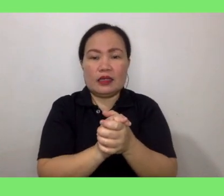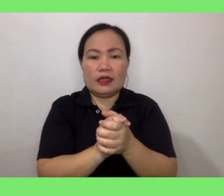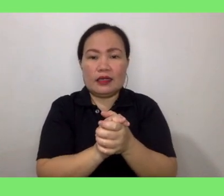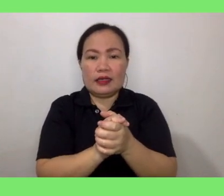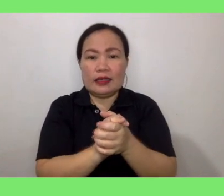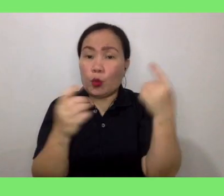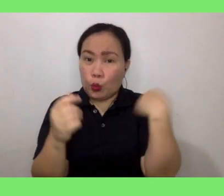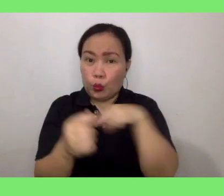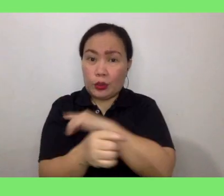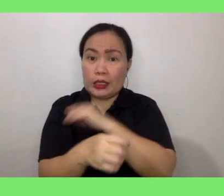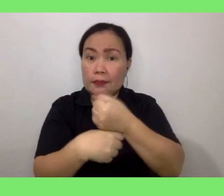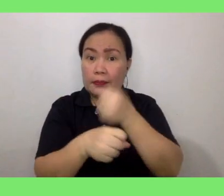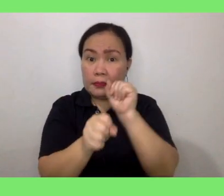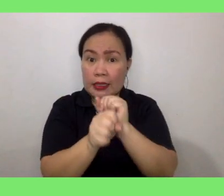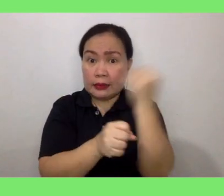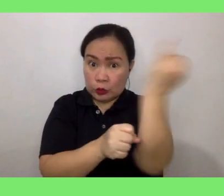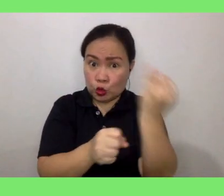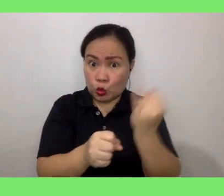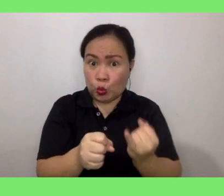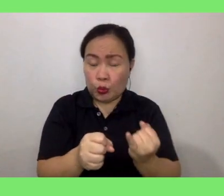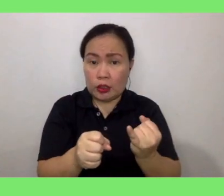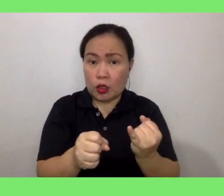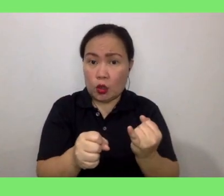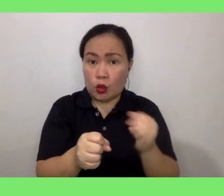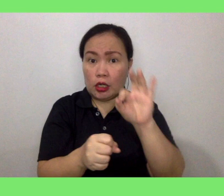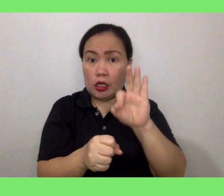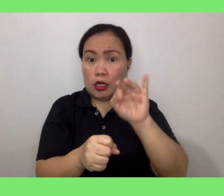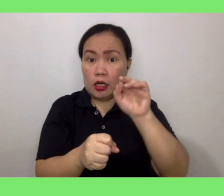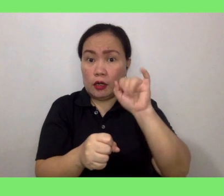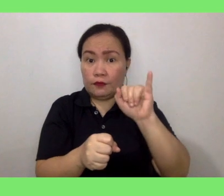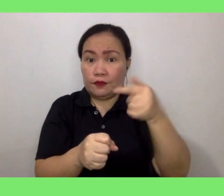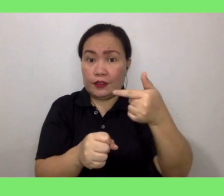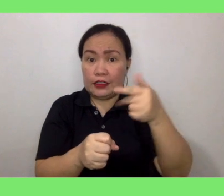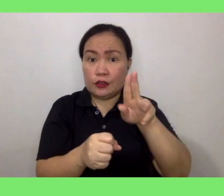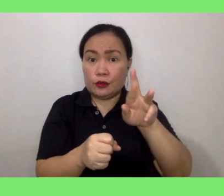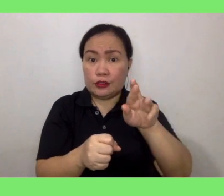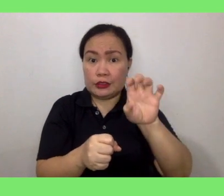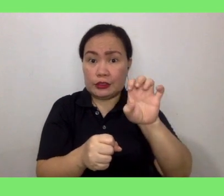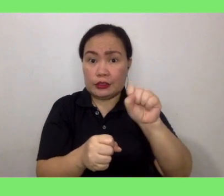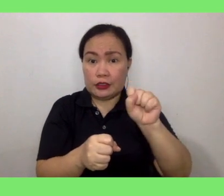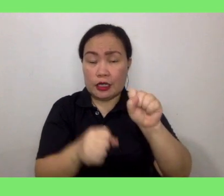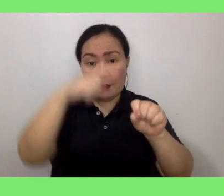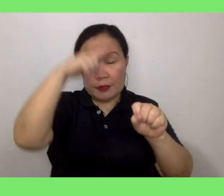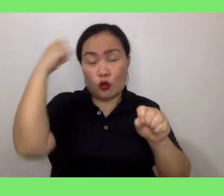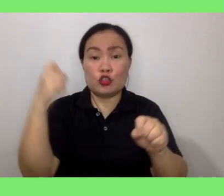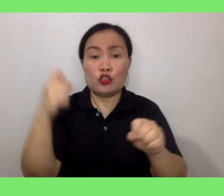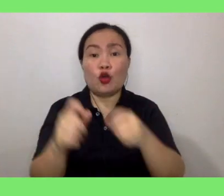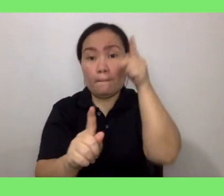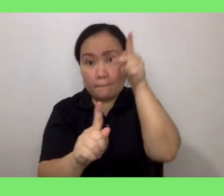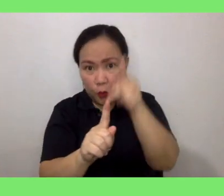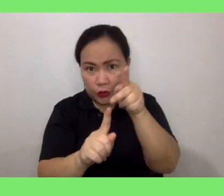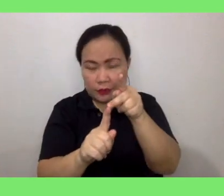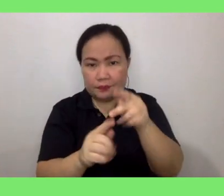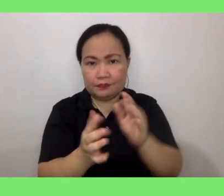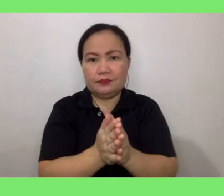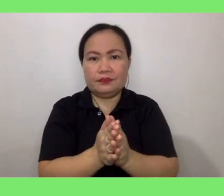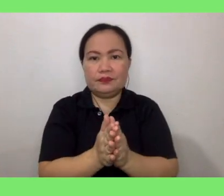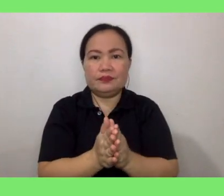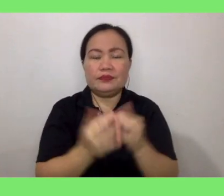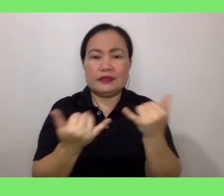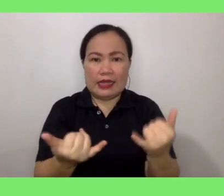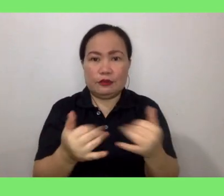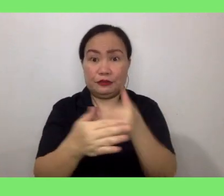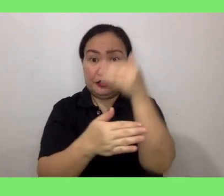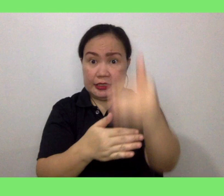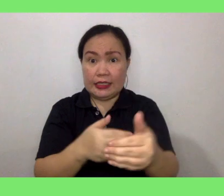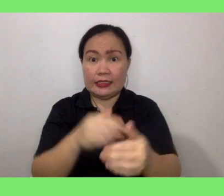nakakabuo tayo ng mga figures because of these points. Okay. Next, how about a line?